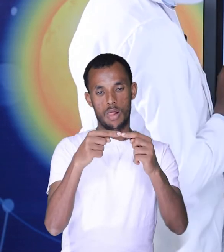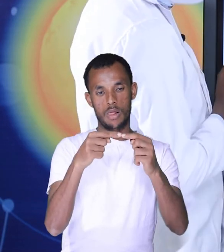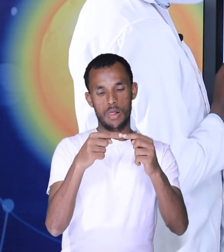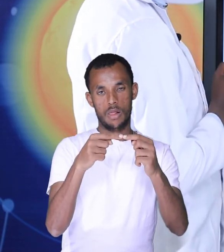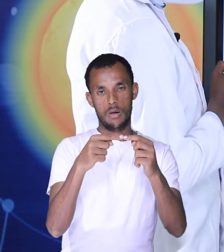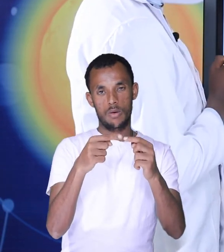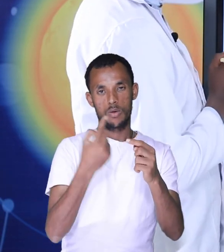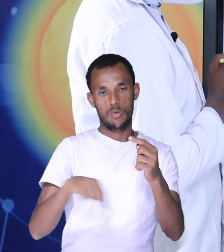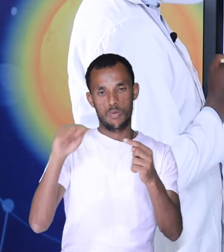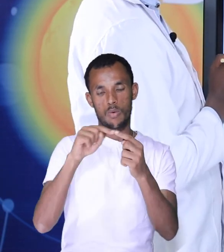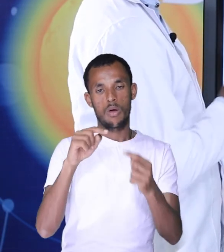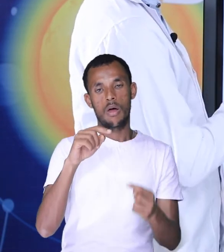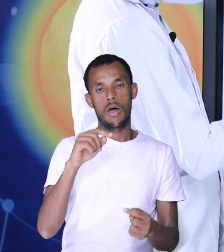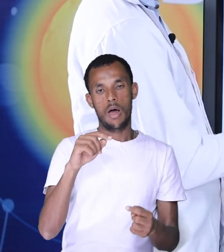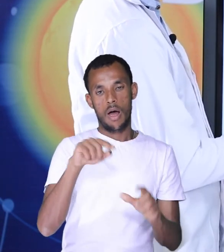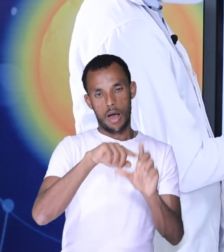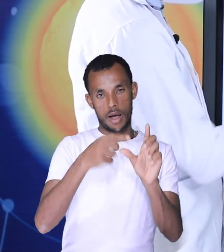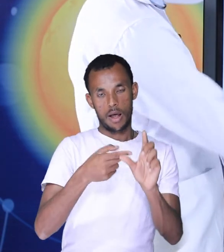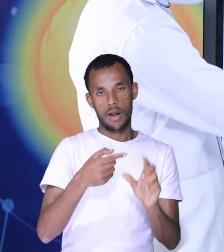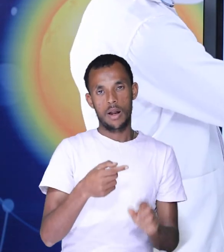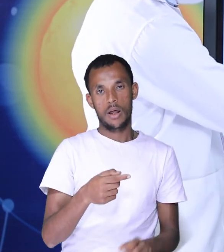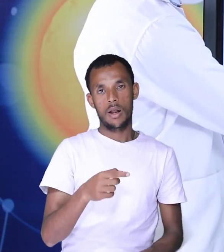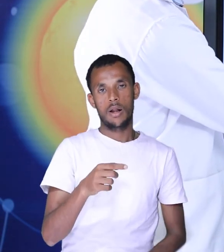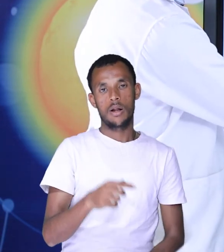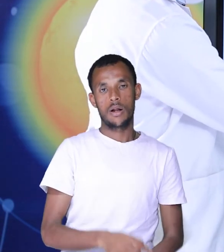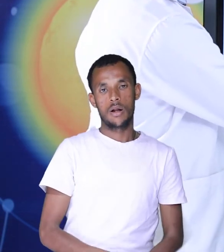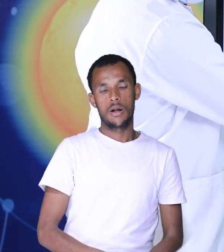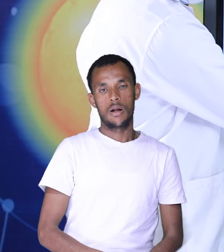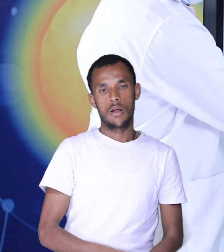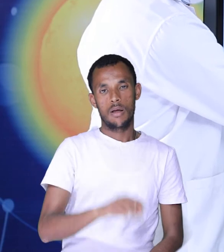to angle APO is congruent to angle